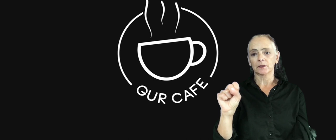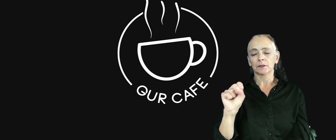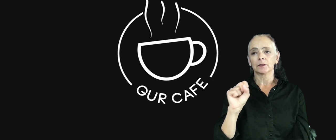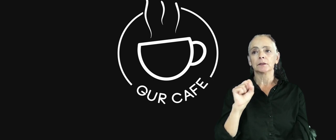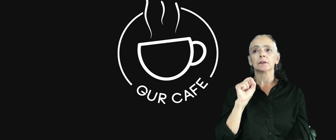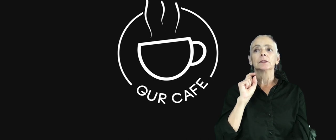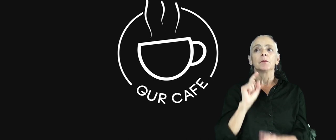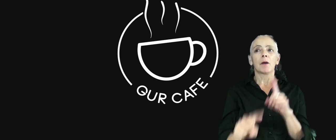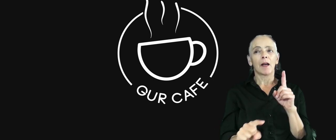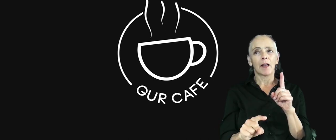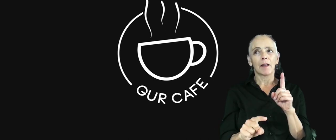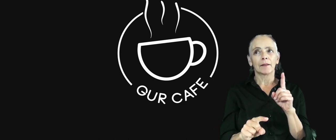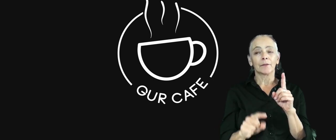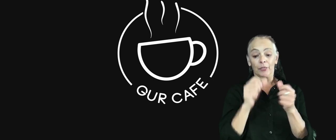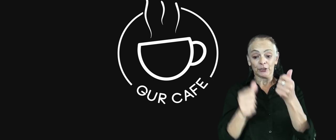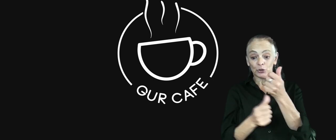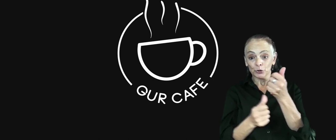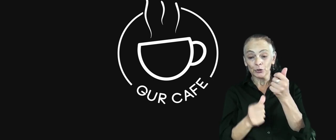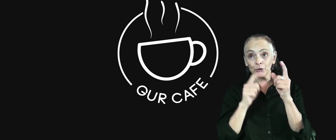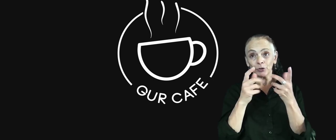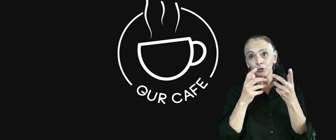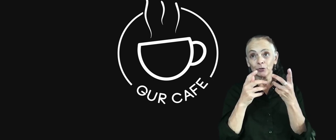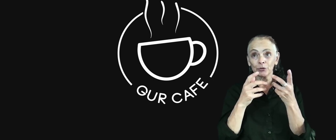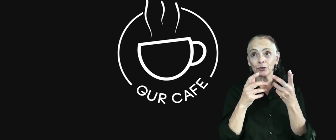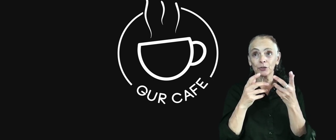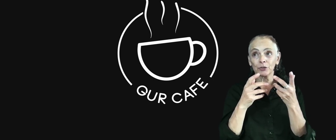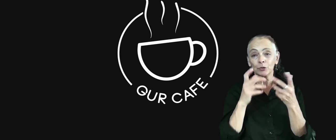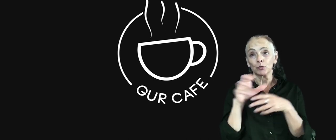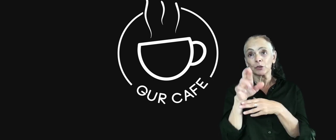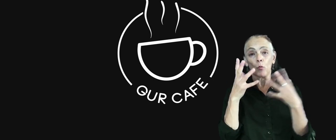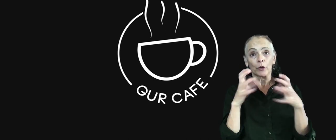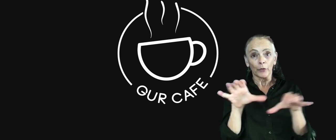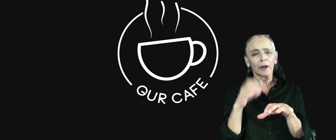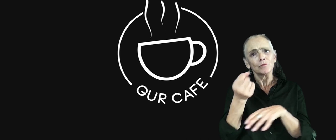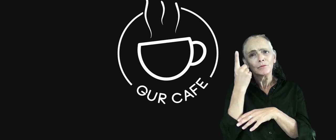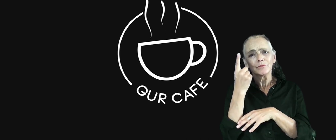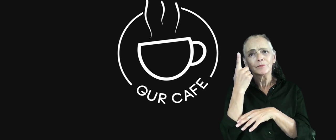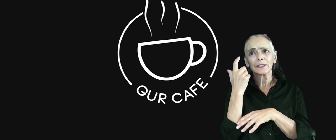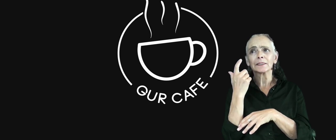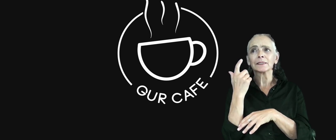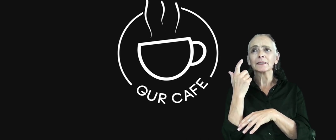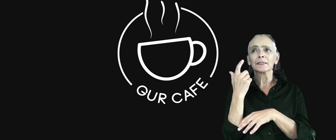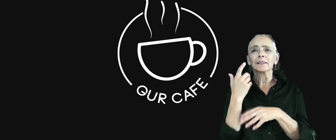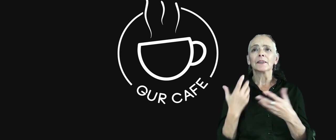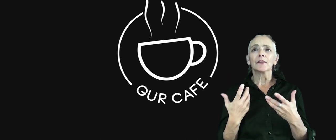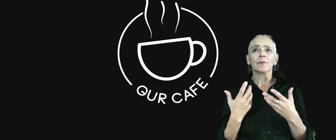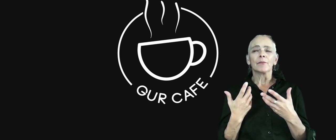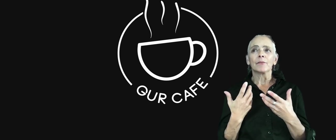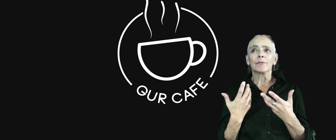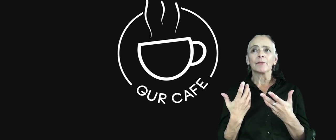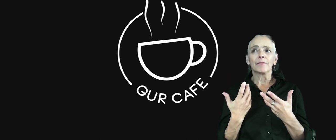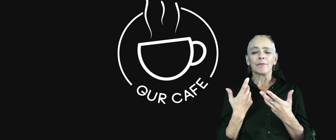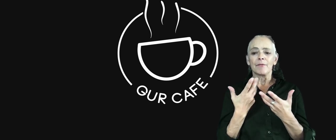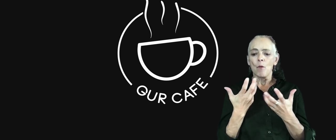what the juniors want to do that, and I can perfectly understand that because, you know, they won't like you to polish their weapons and to learn